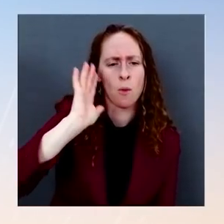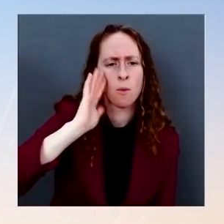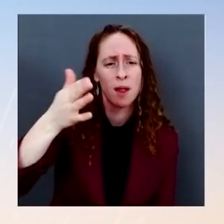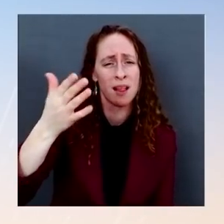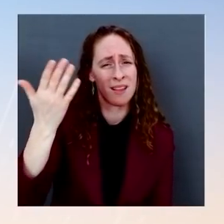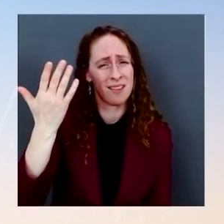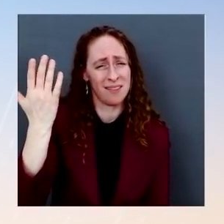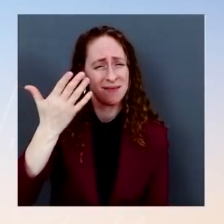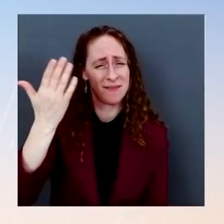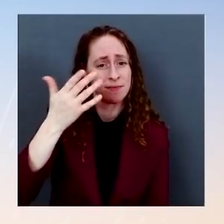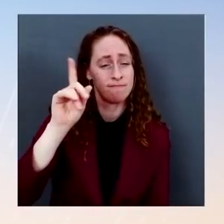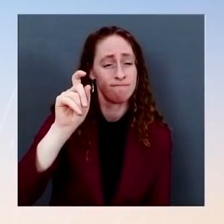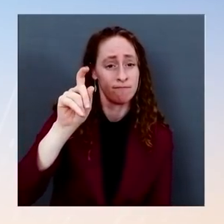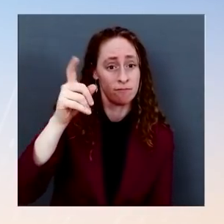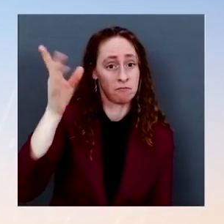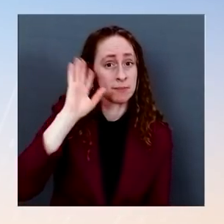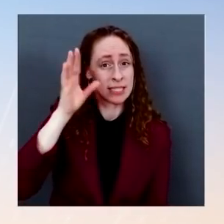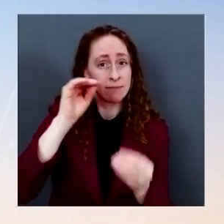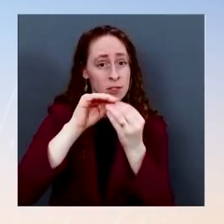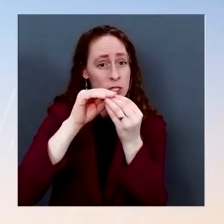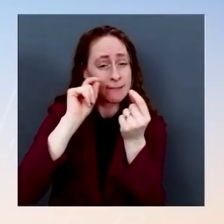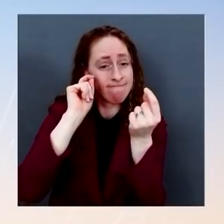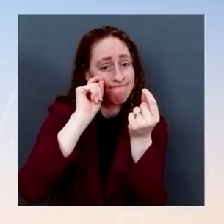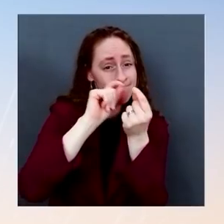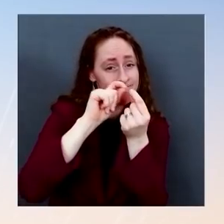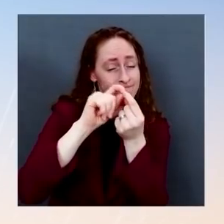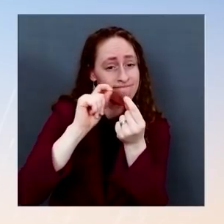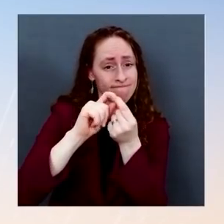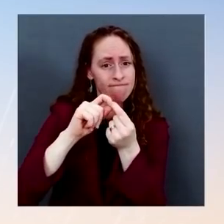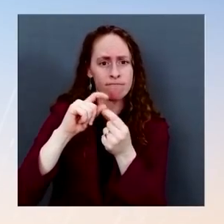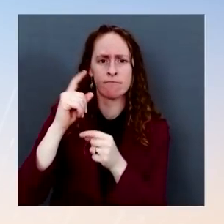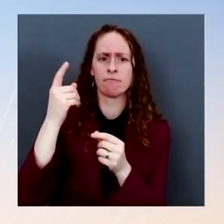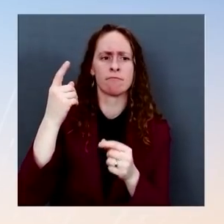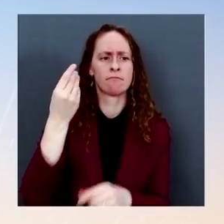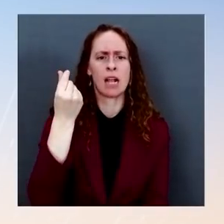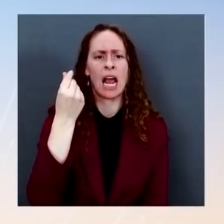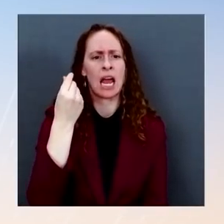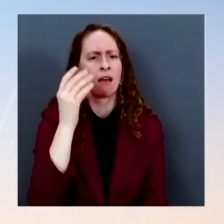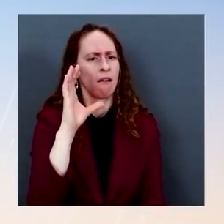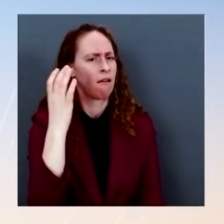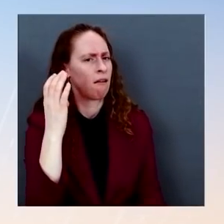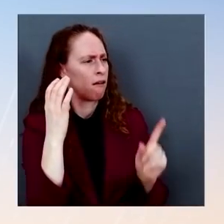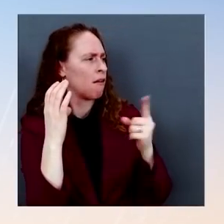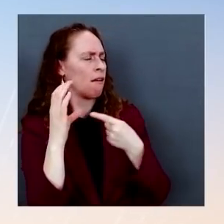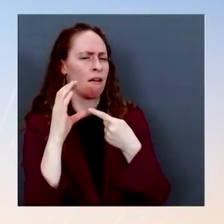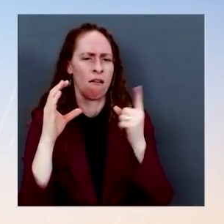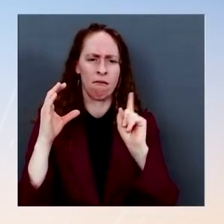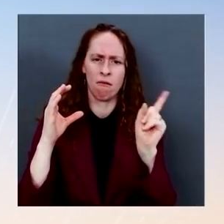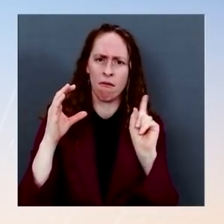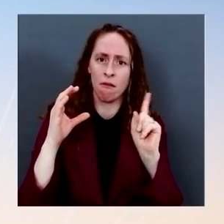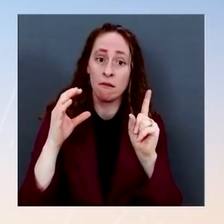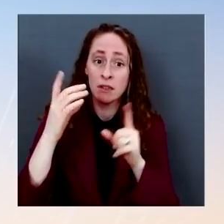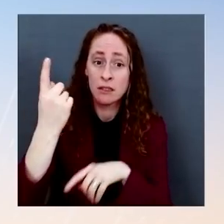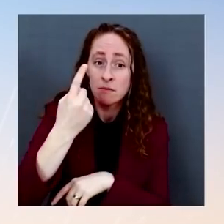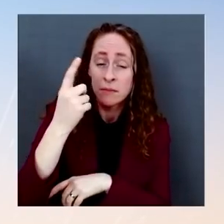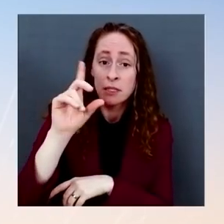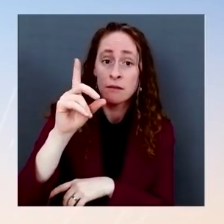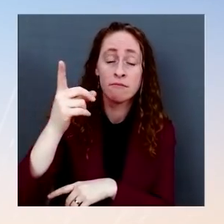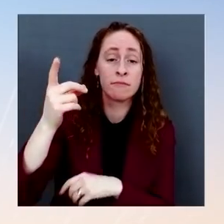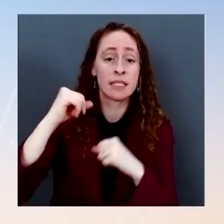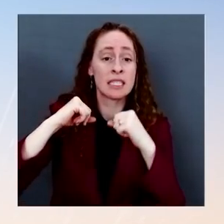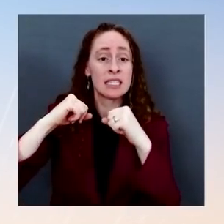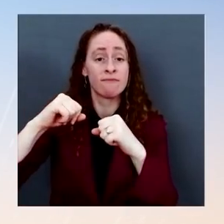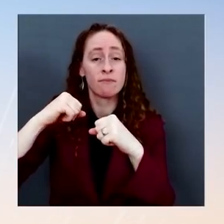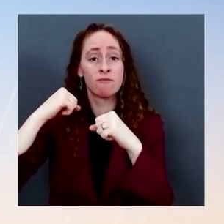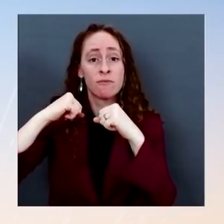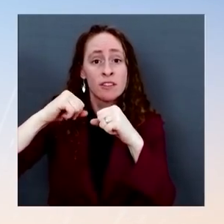to help bring more tests to the country? We're already using the DPA, so that's already happening. But I'm not going to get